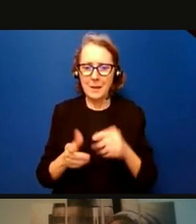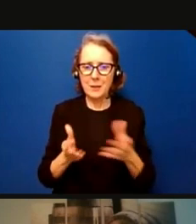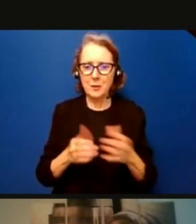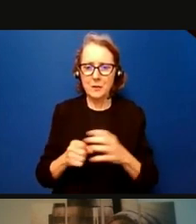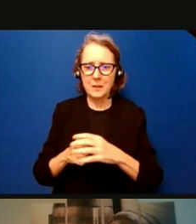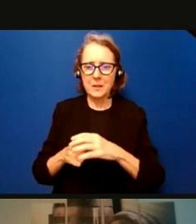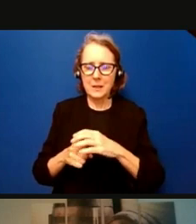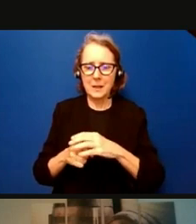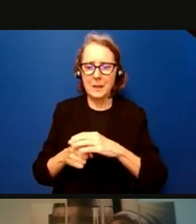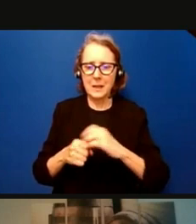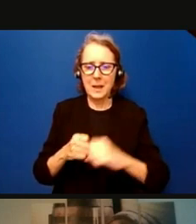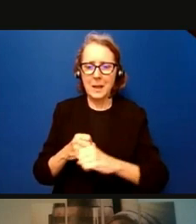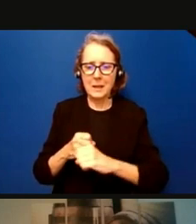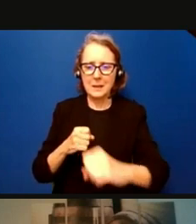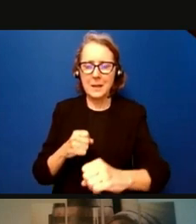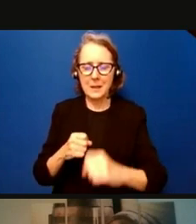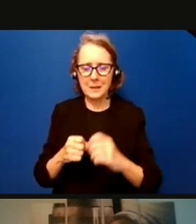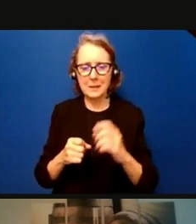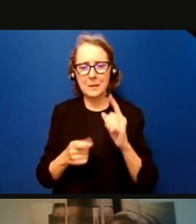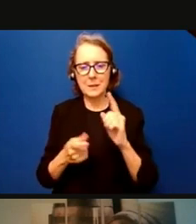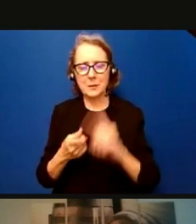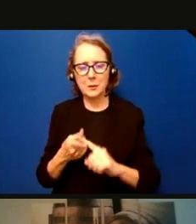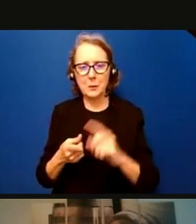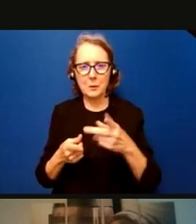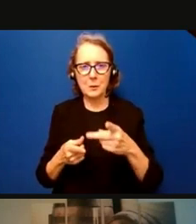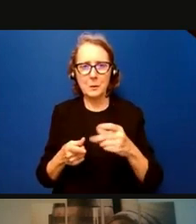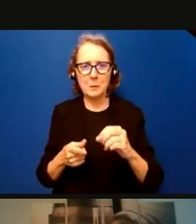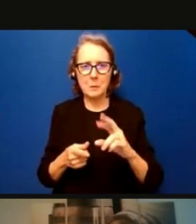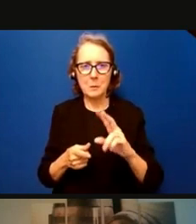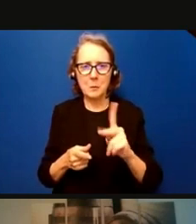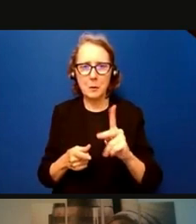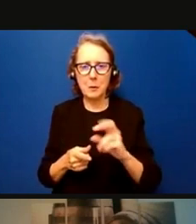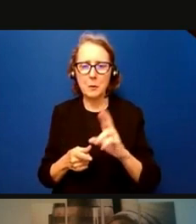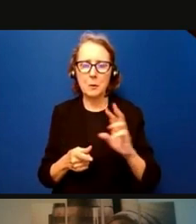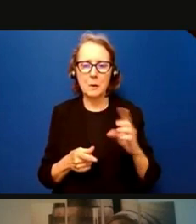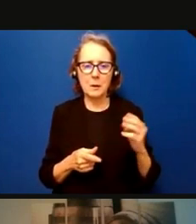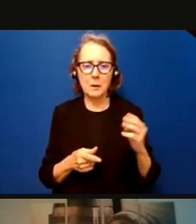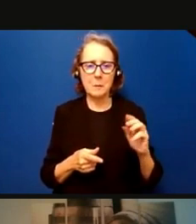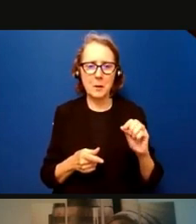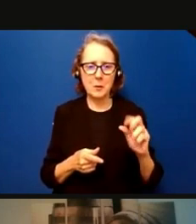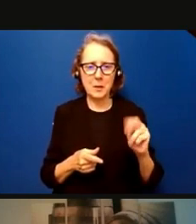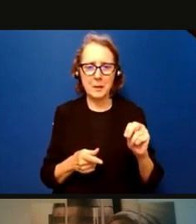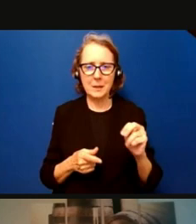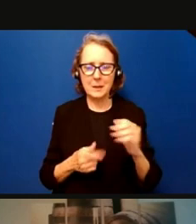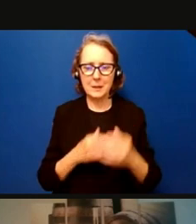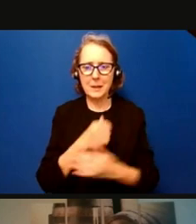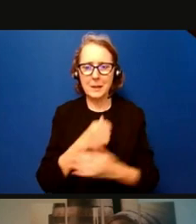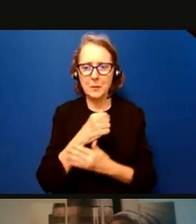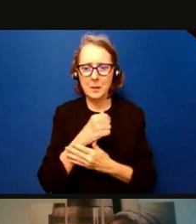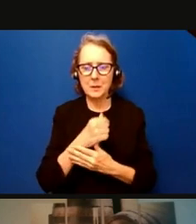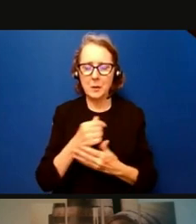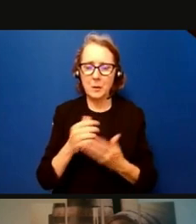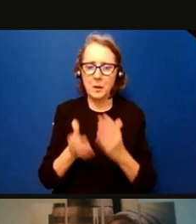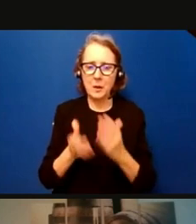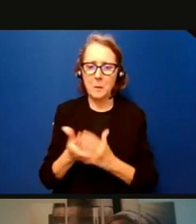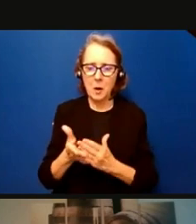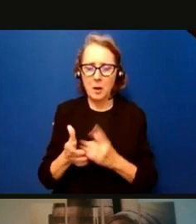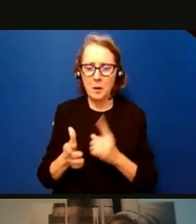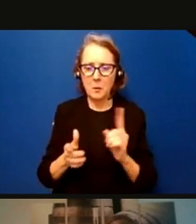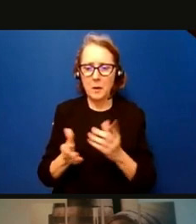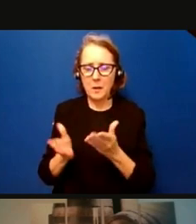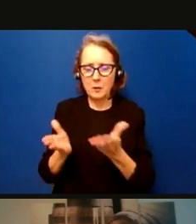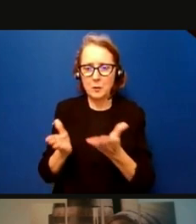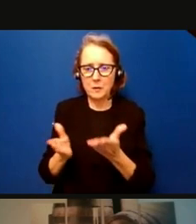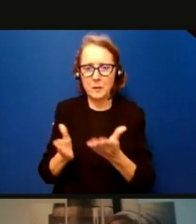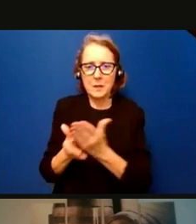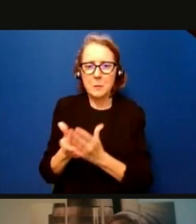out into either Polk or Marion County. And so the part that they're serving within the city is a portion of their